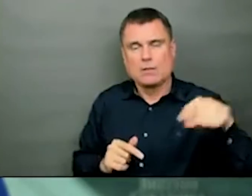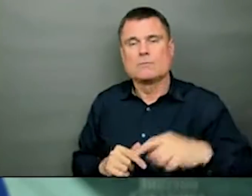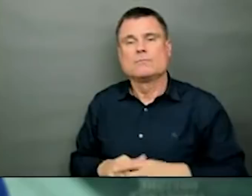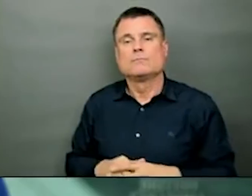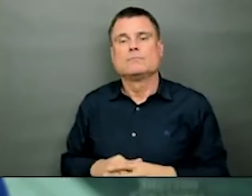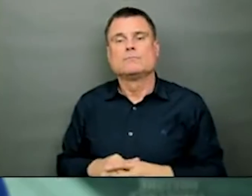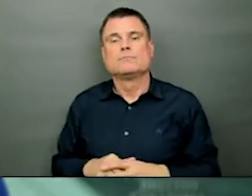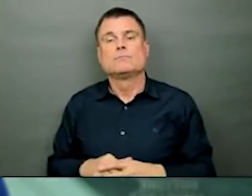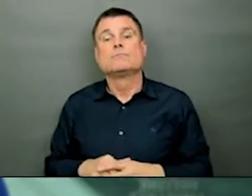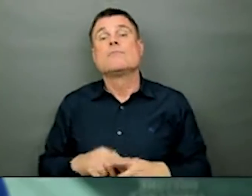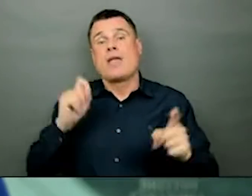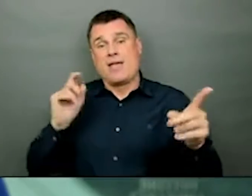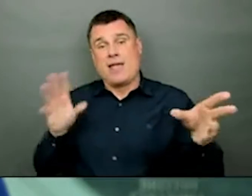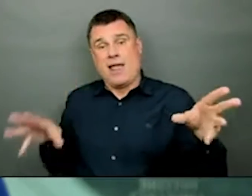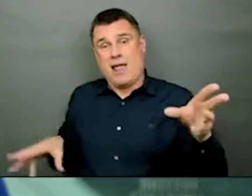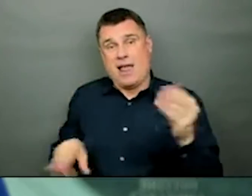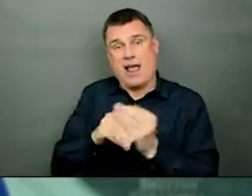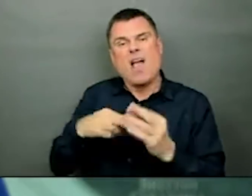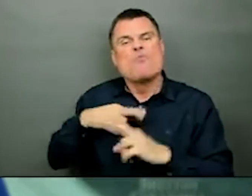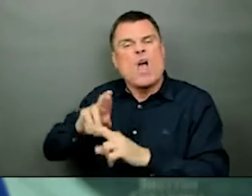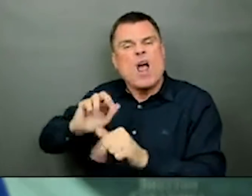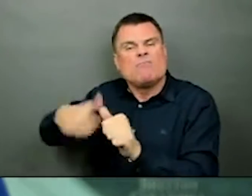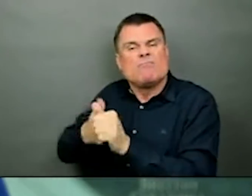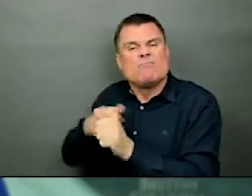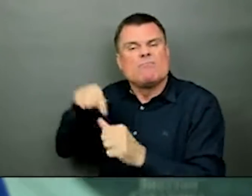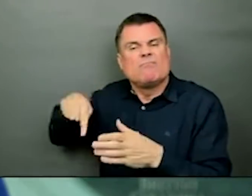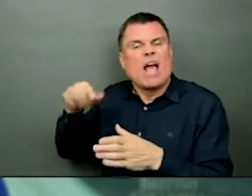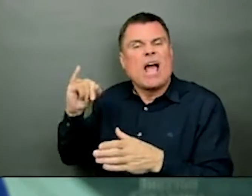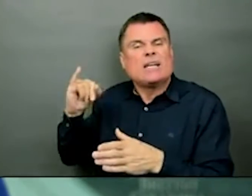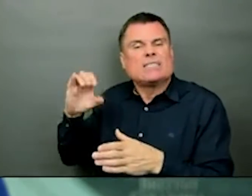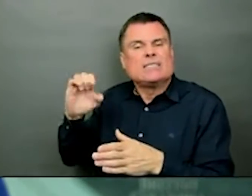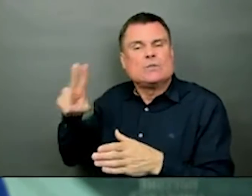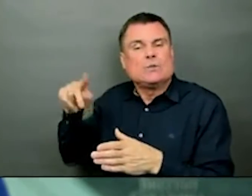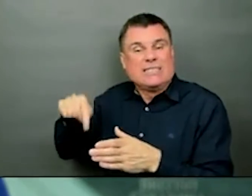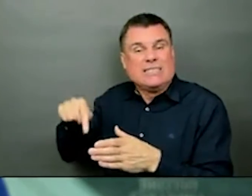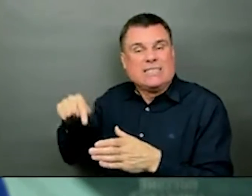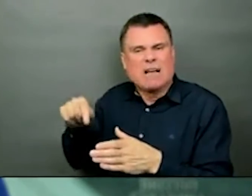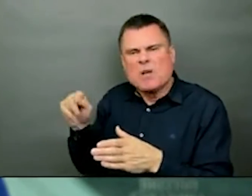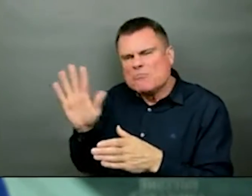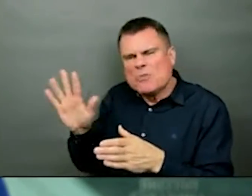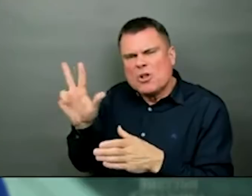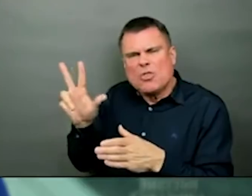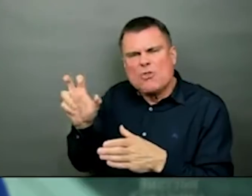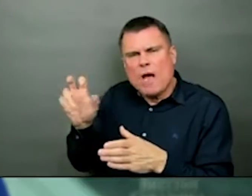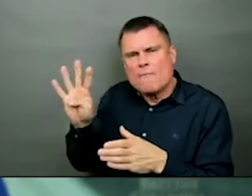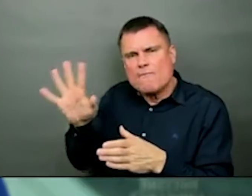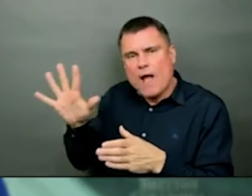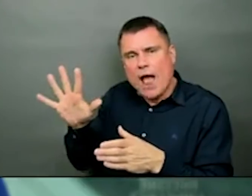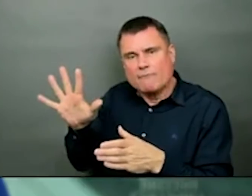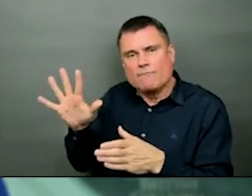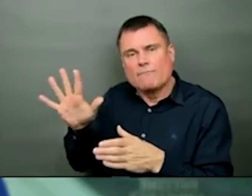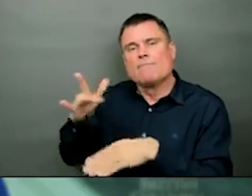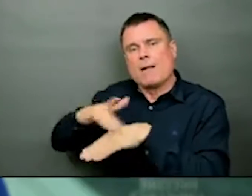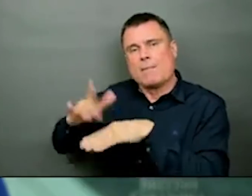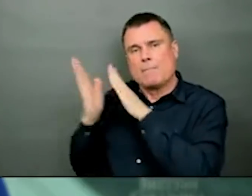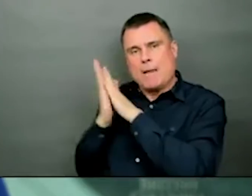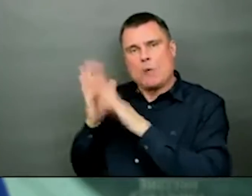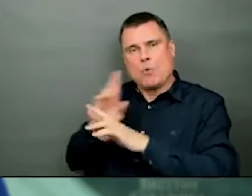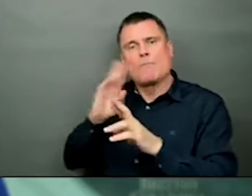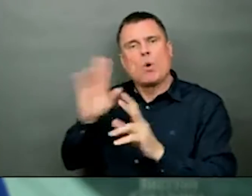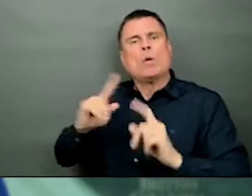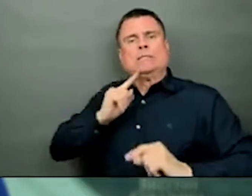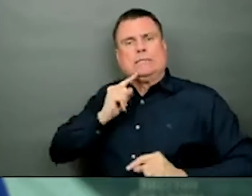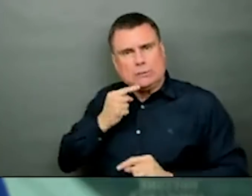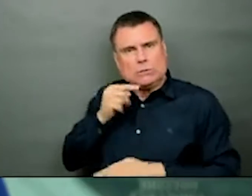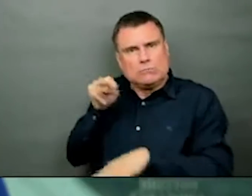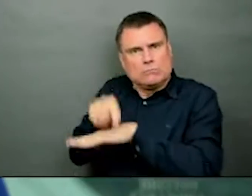leaves us 345 beds available. Just a few minutes ago, posted